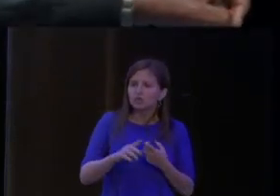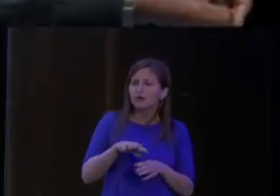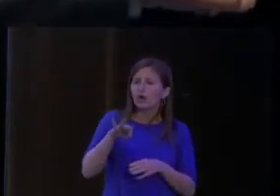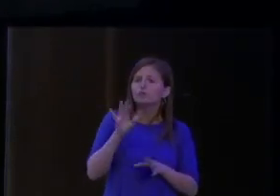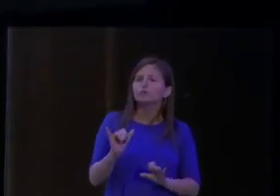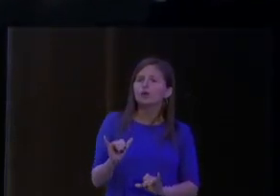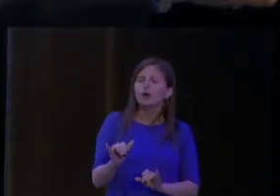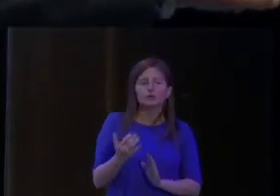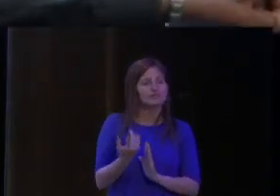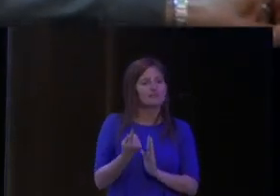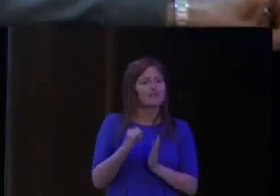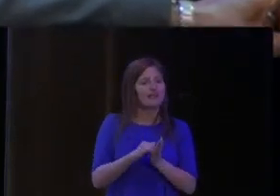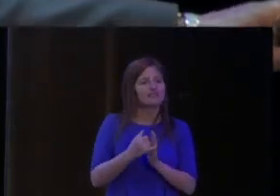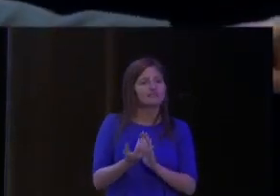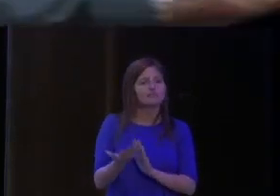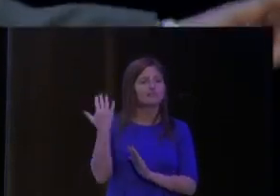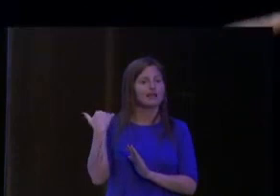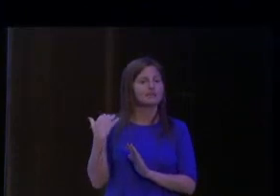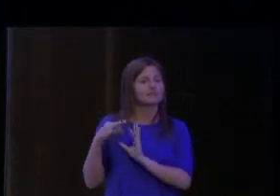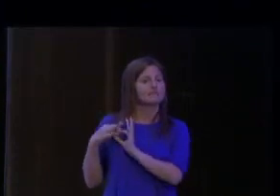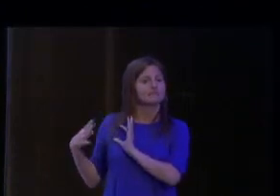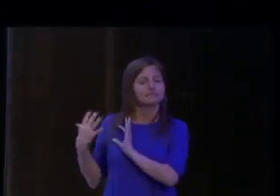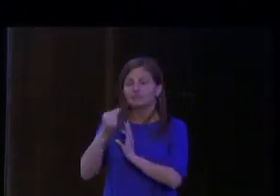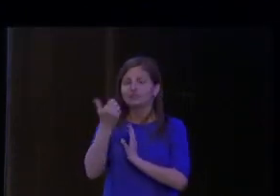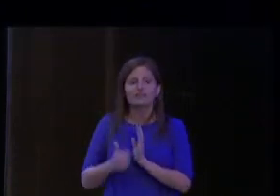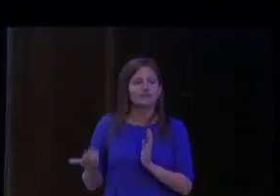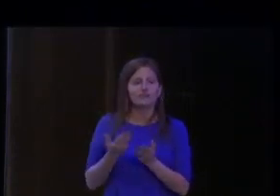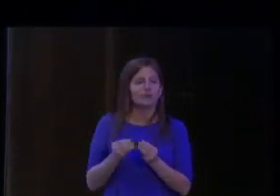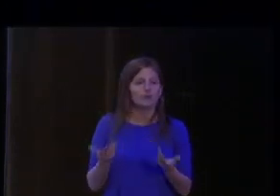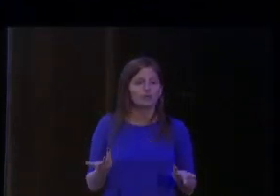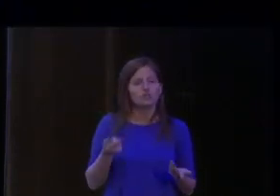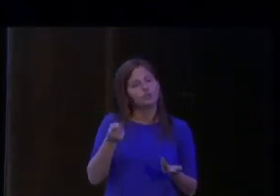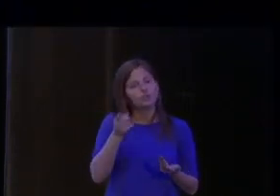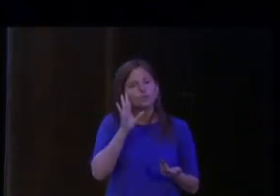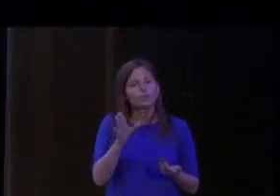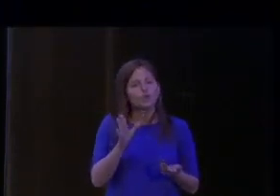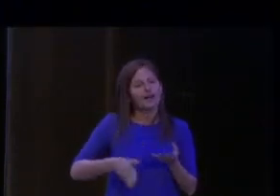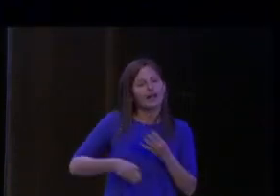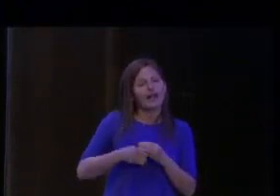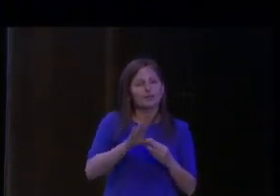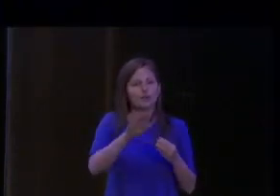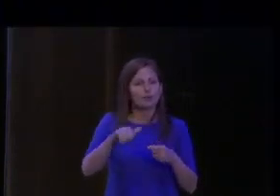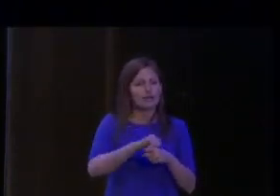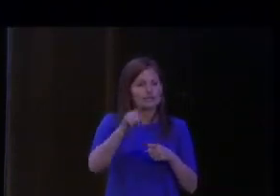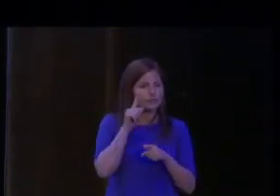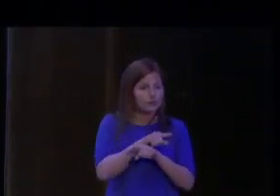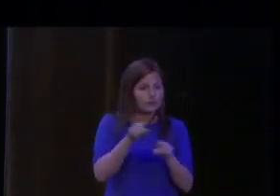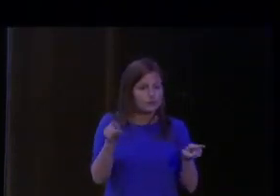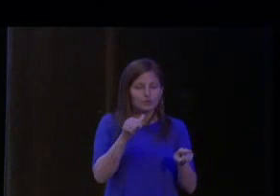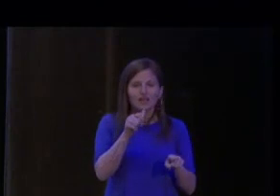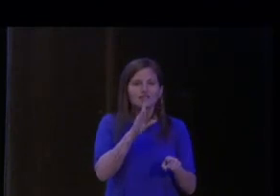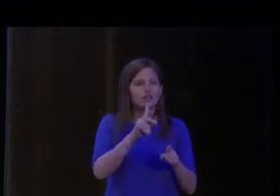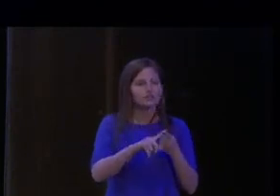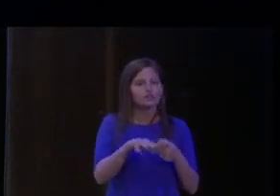ghost. Something that has gone by. It's not here anymore. And then you'll add to your practice for you not to talk